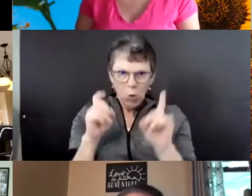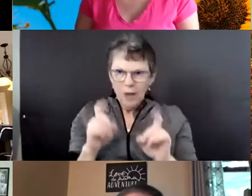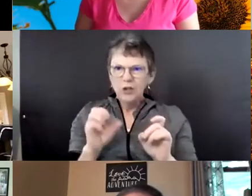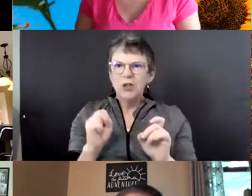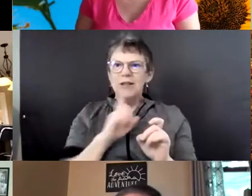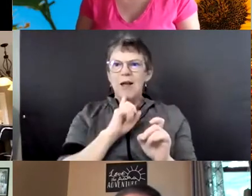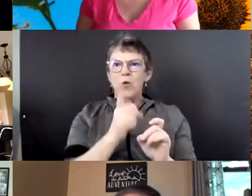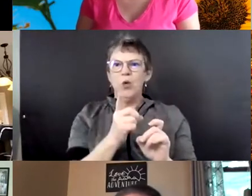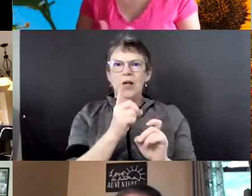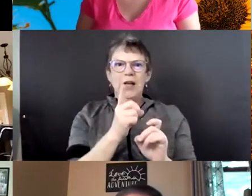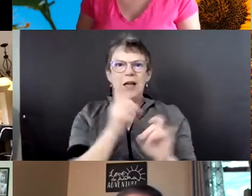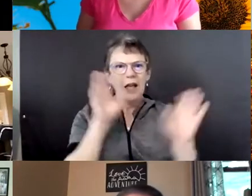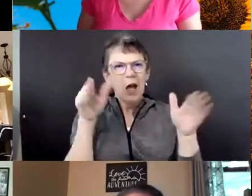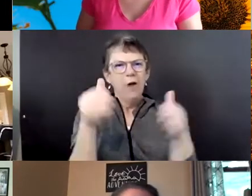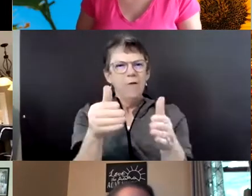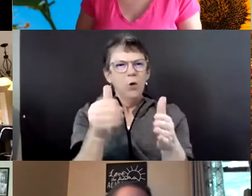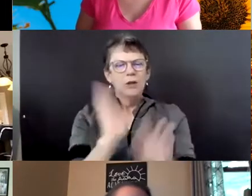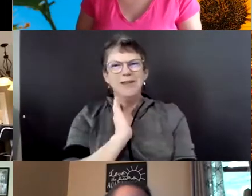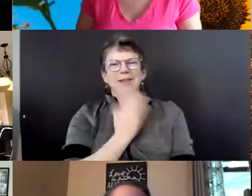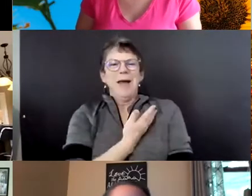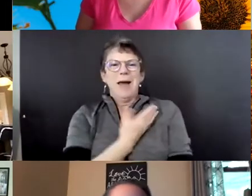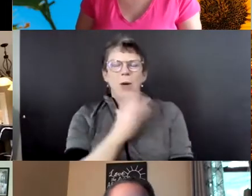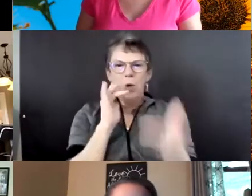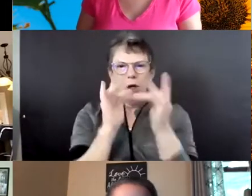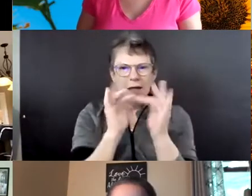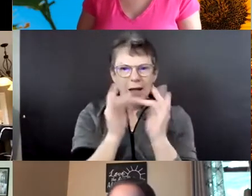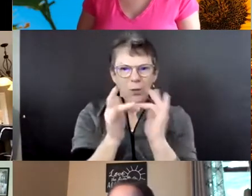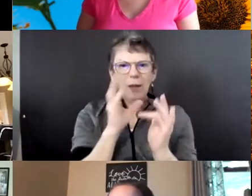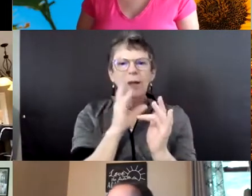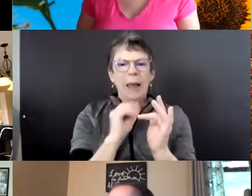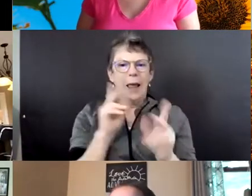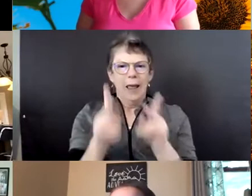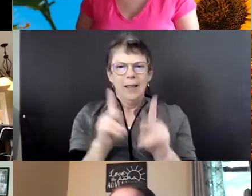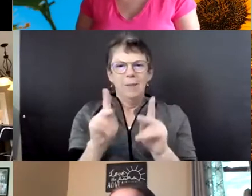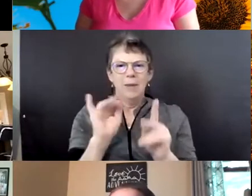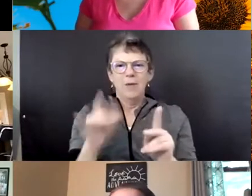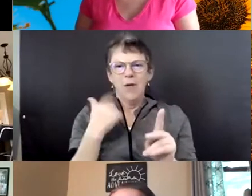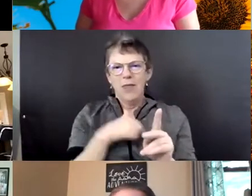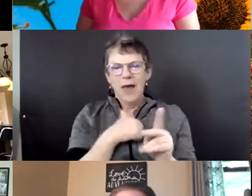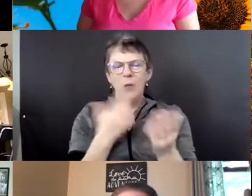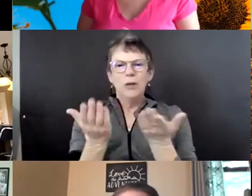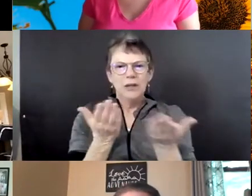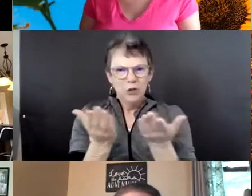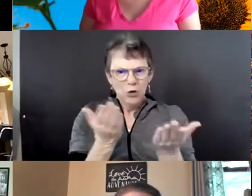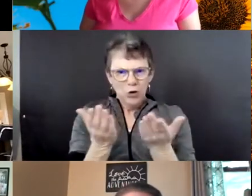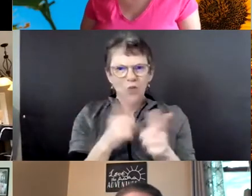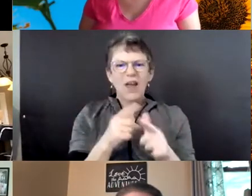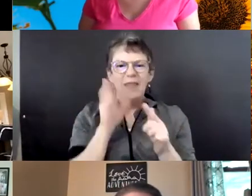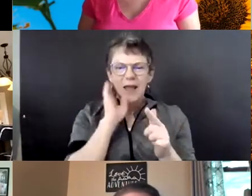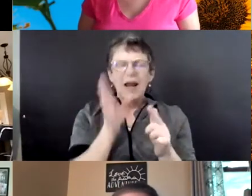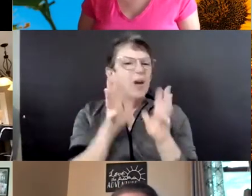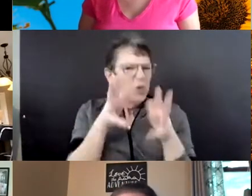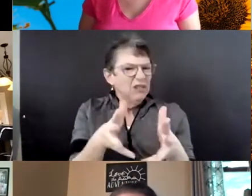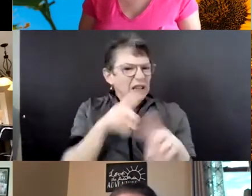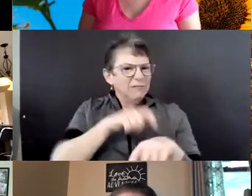issues that impact our network and the people that we serve. And I'm going to leave some time at the end for if anybody wants to ask